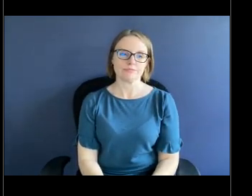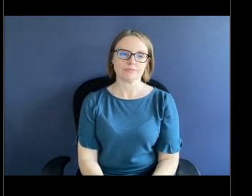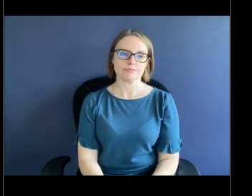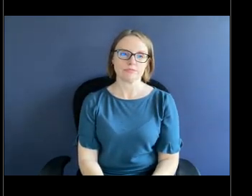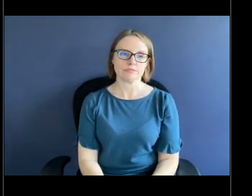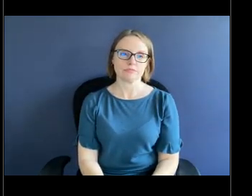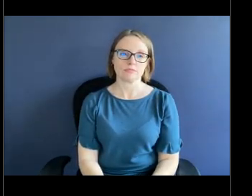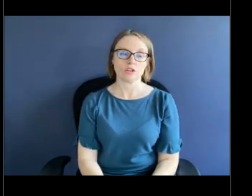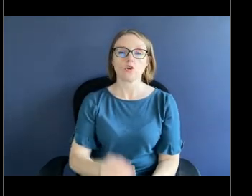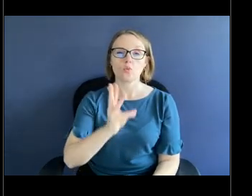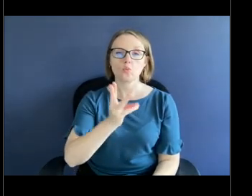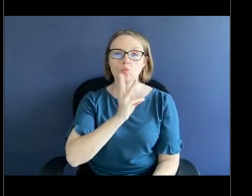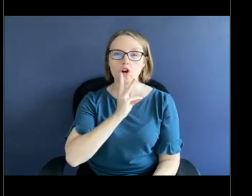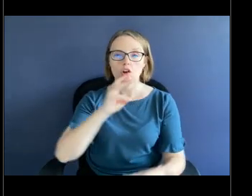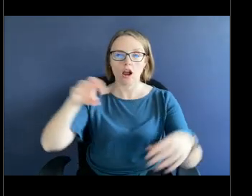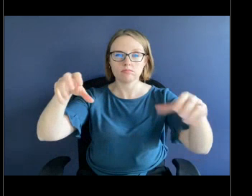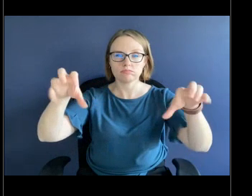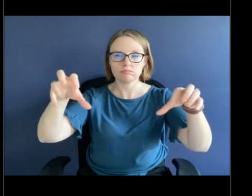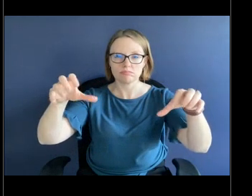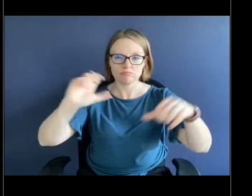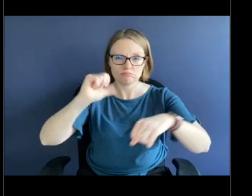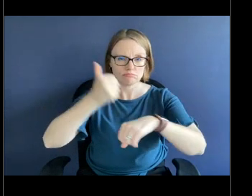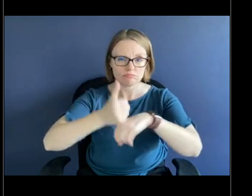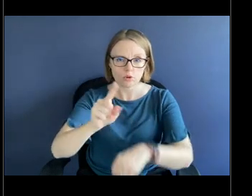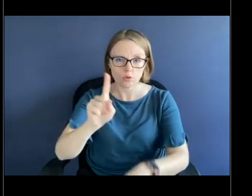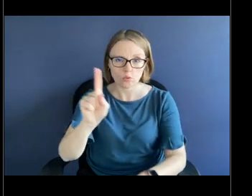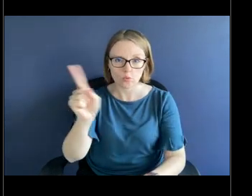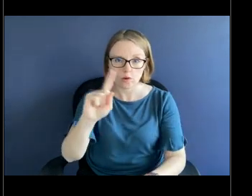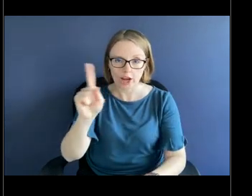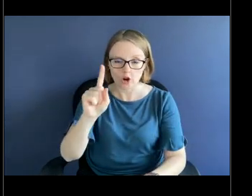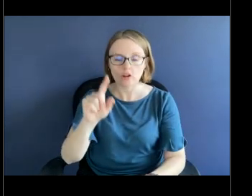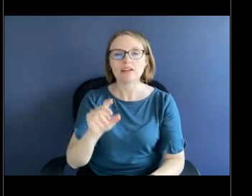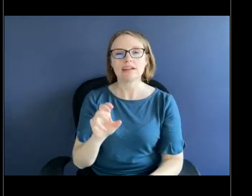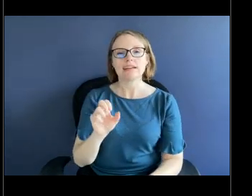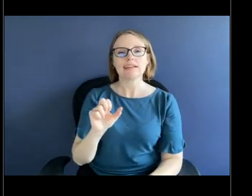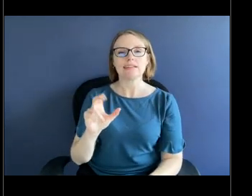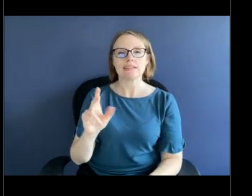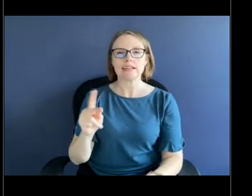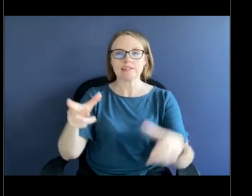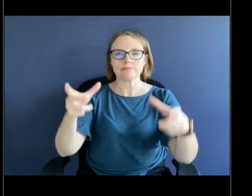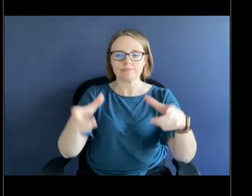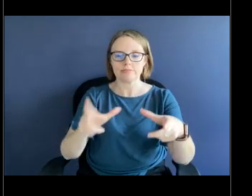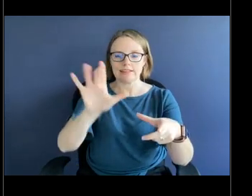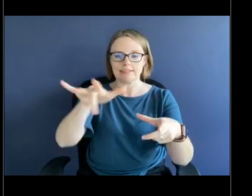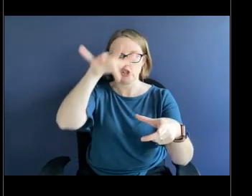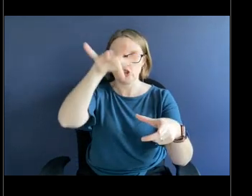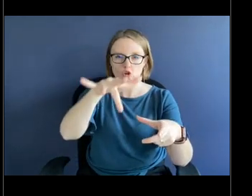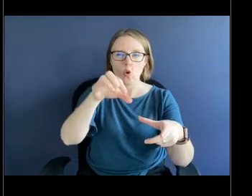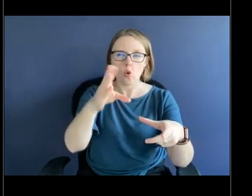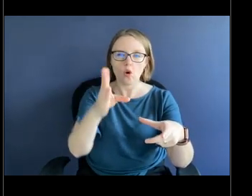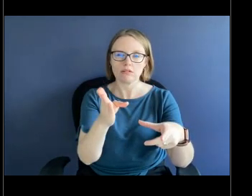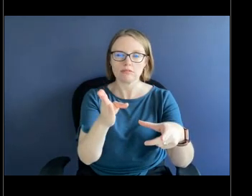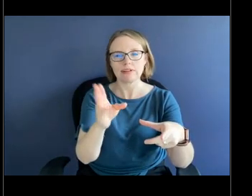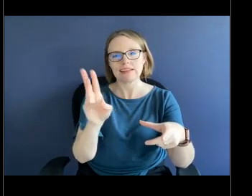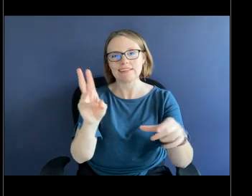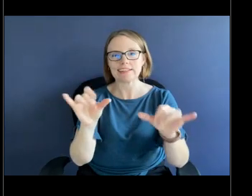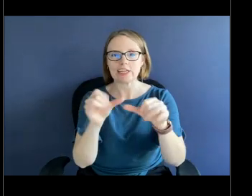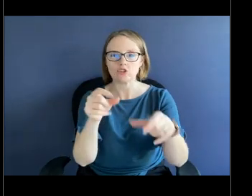Faucets are typically placed at the center of or within 6 inches of the center of the